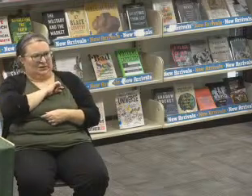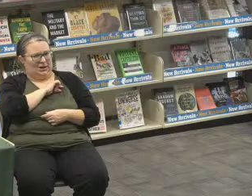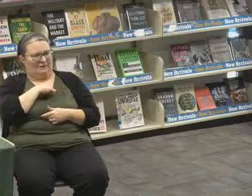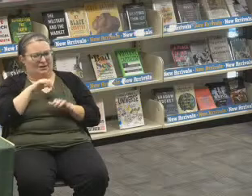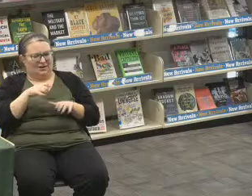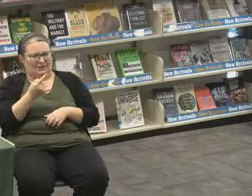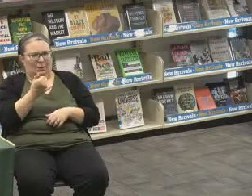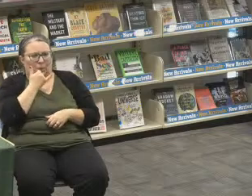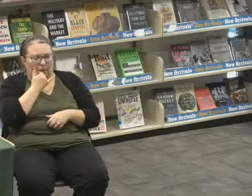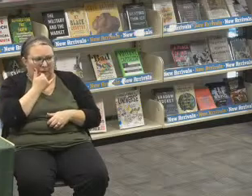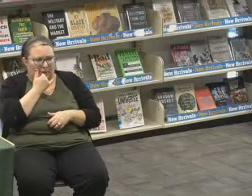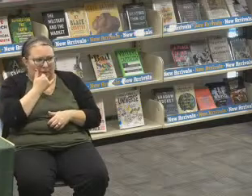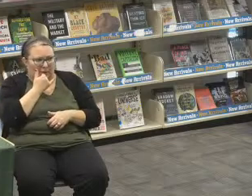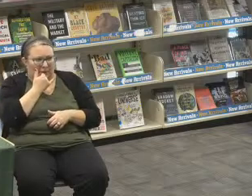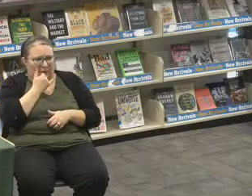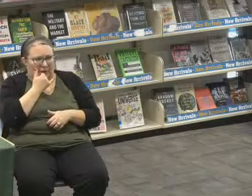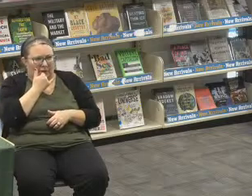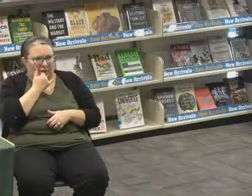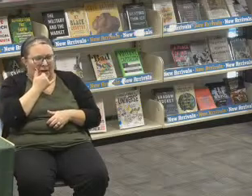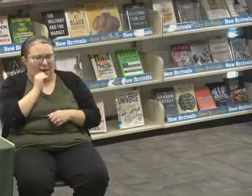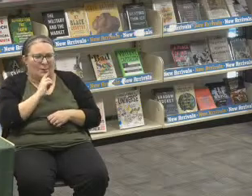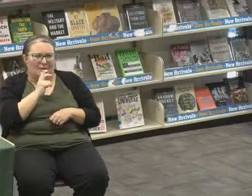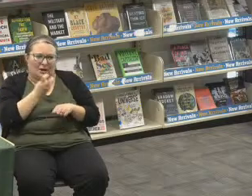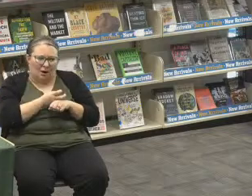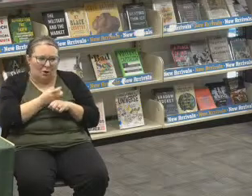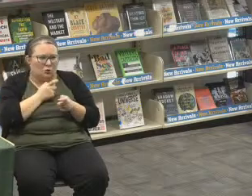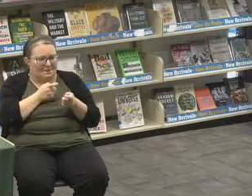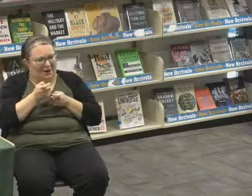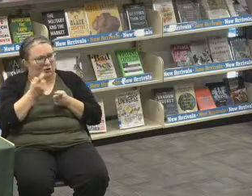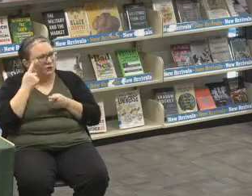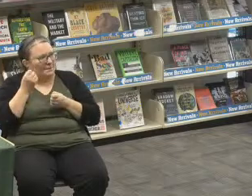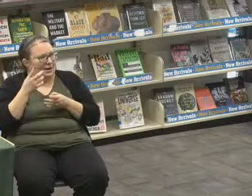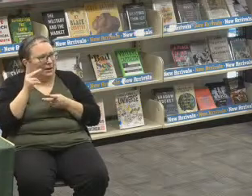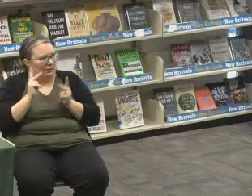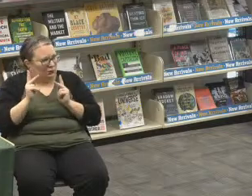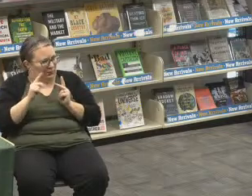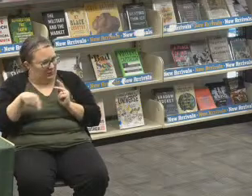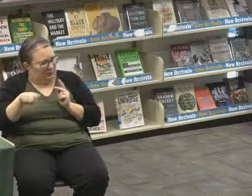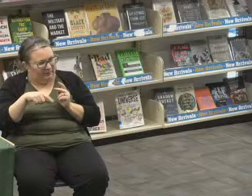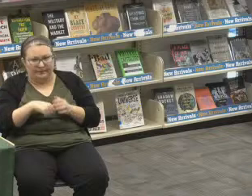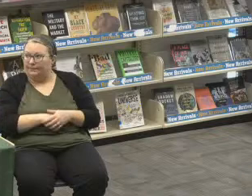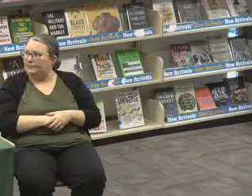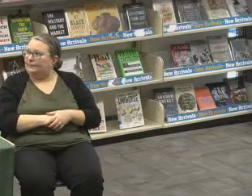done something wrong, and it can be very, very difficult to handle that for many of them.